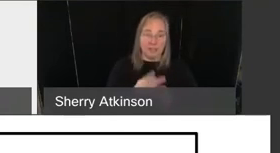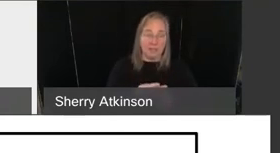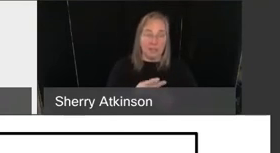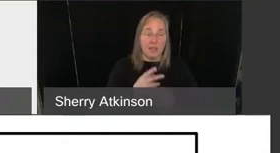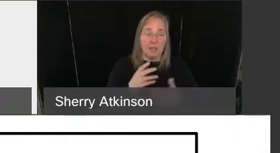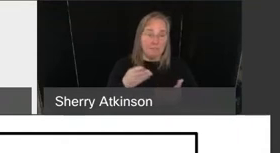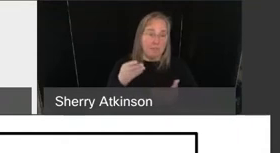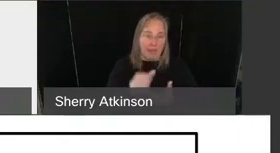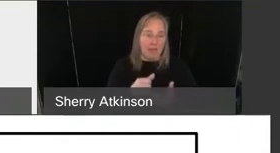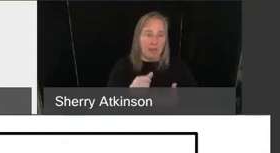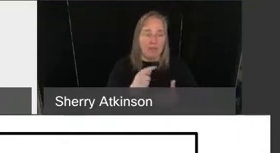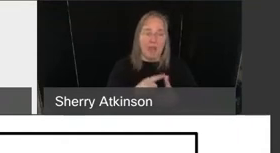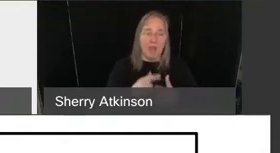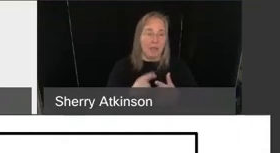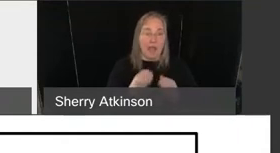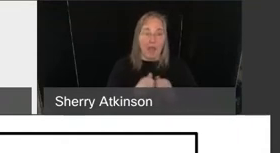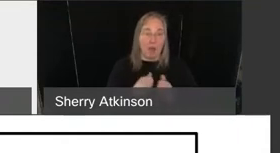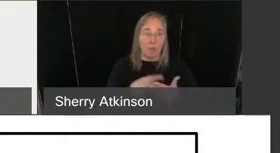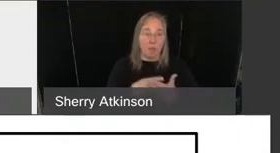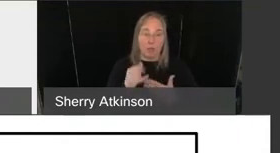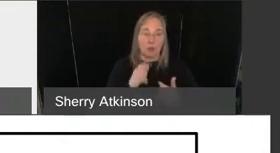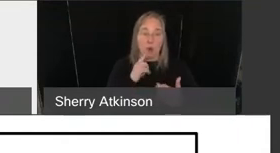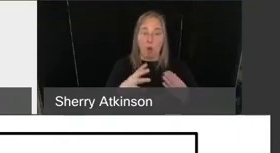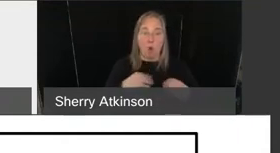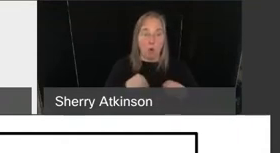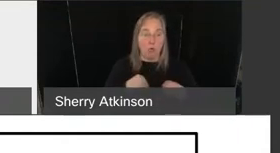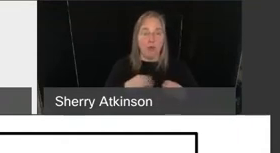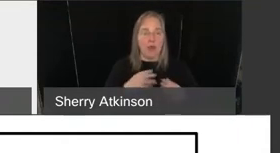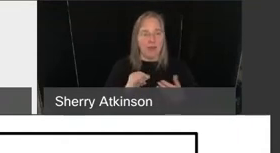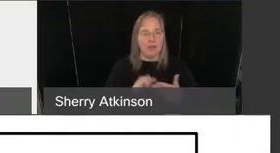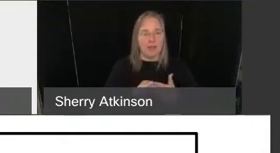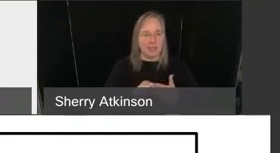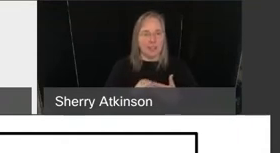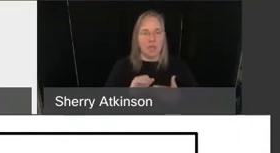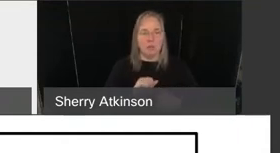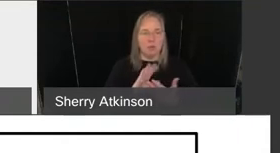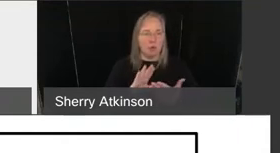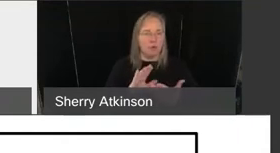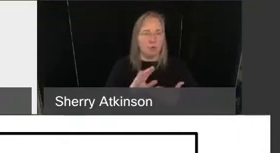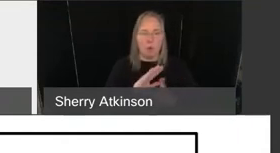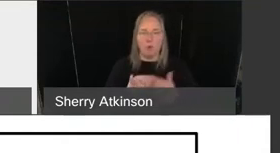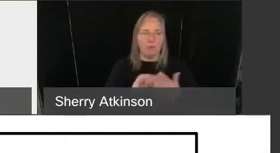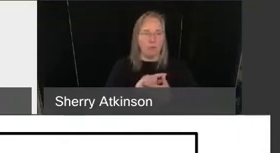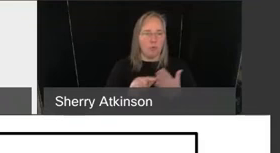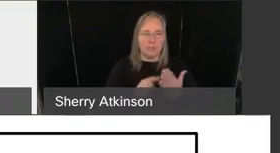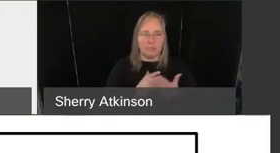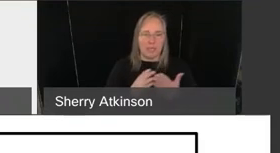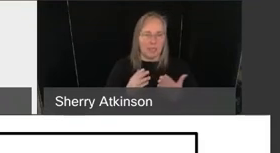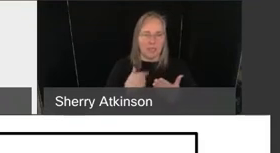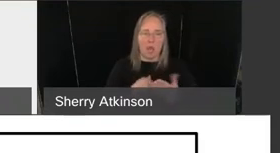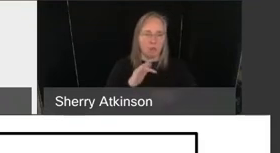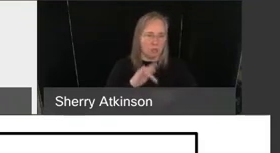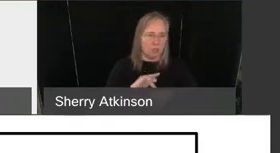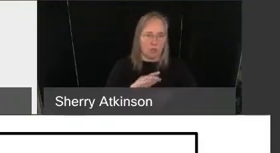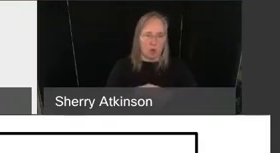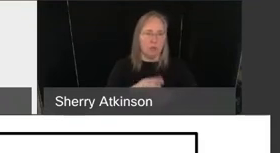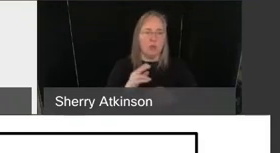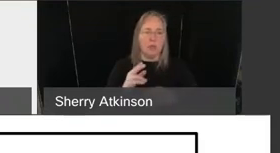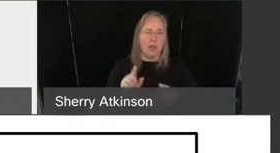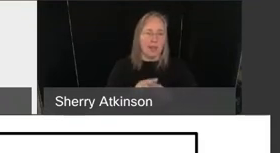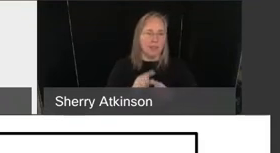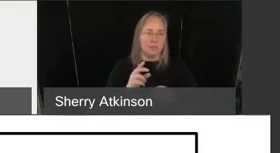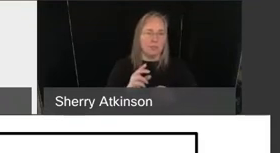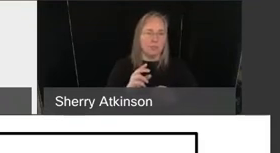are approached, all of which I will touch on and in using the new cultural center as an